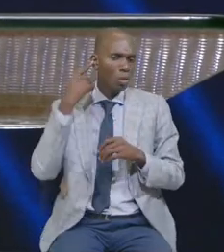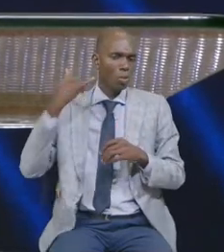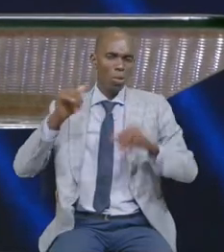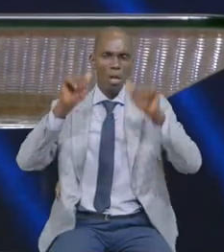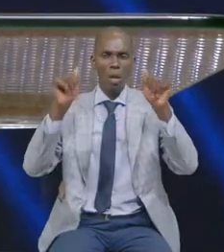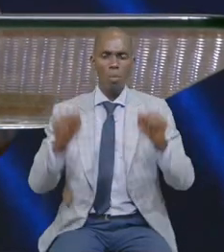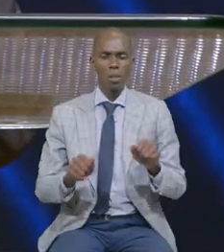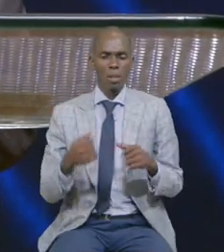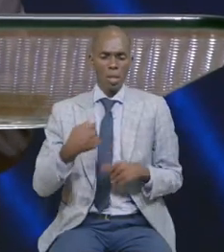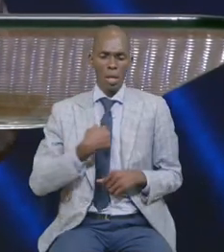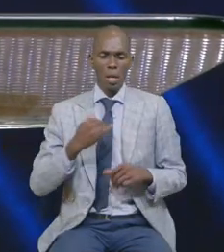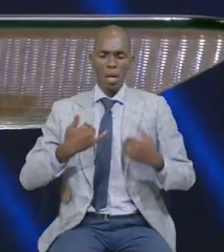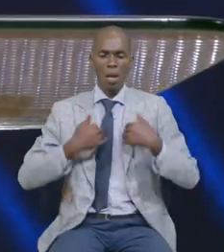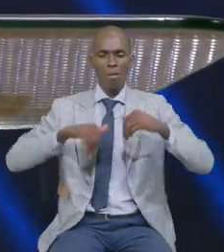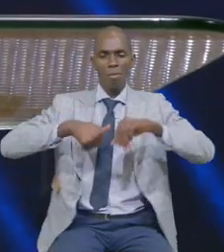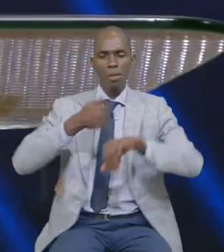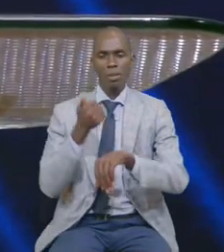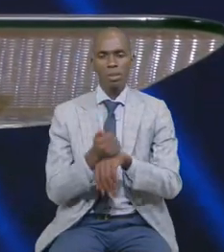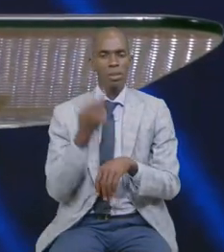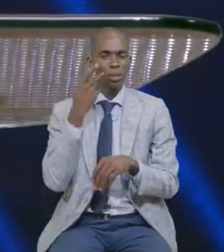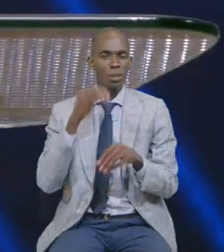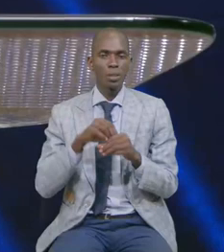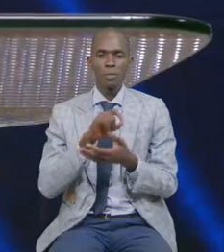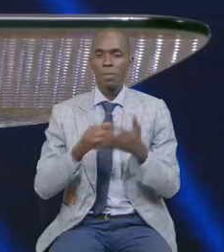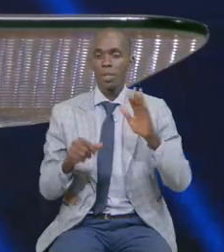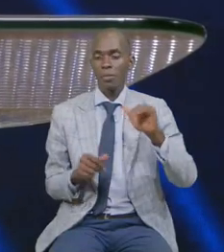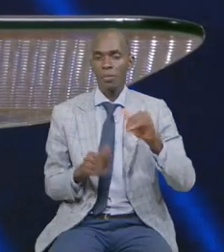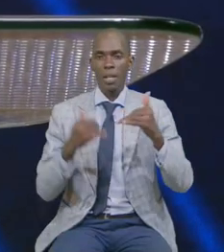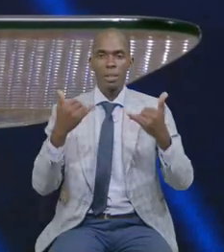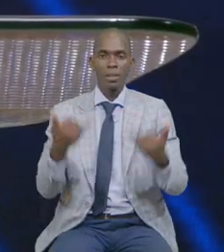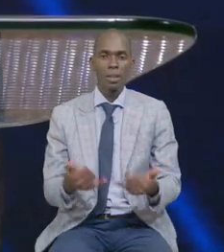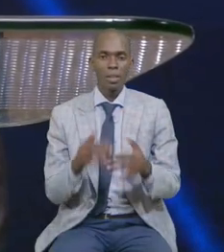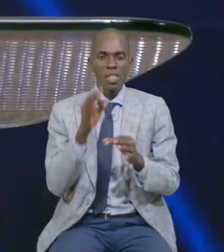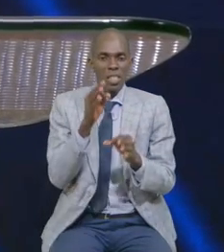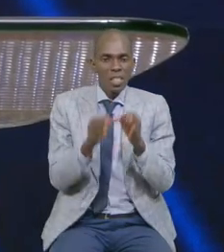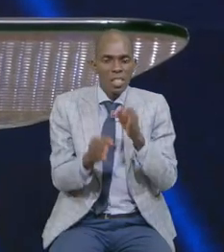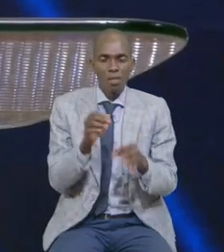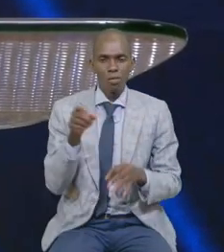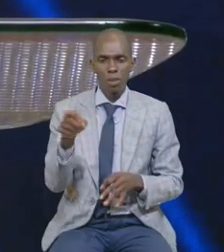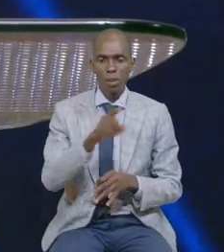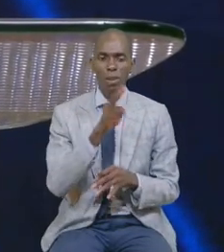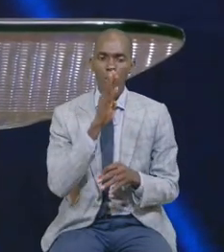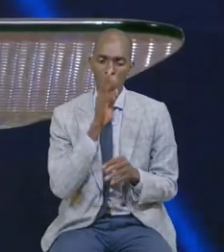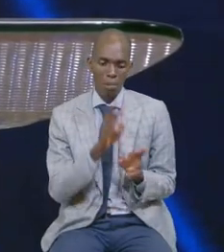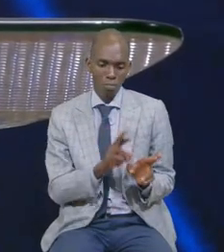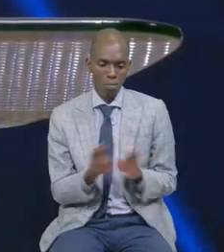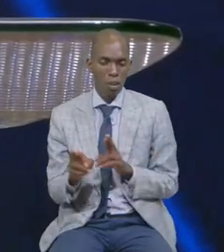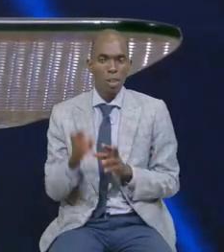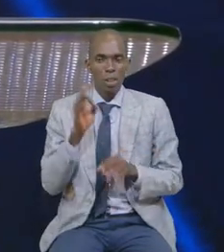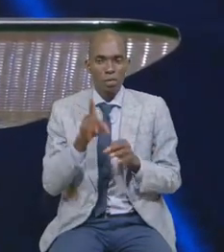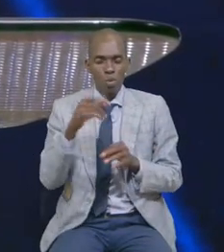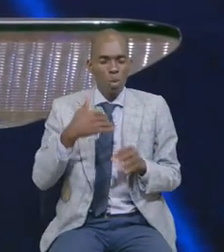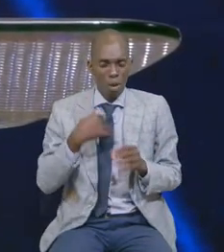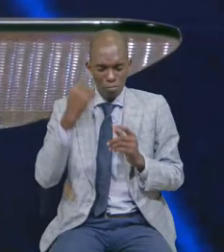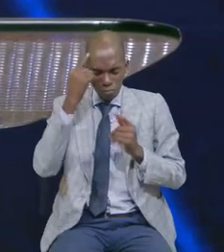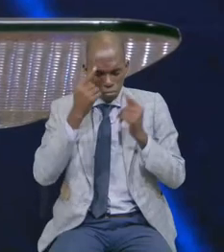set up look at about 15 in 15 now if you be ready if you reconsider